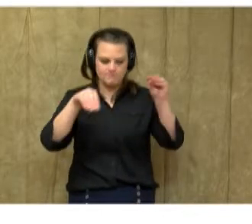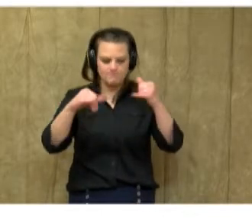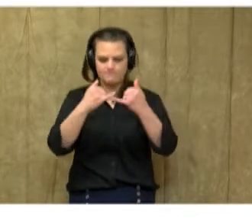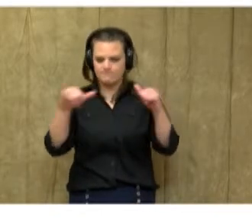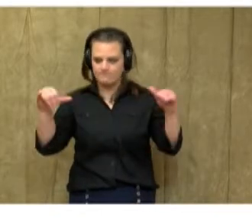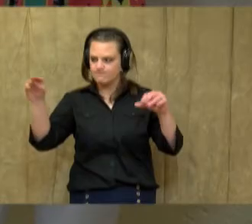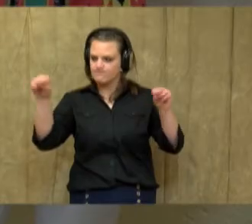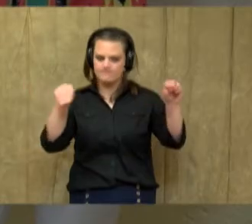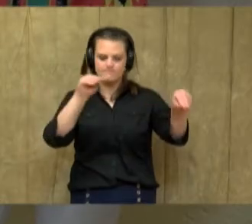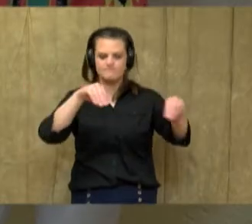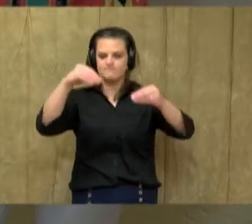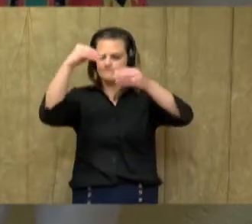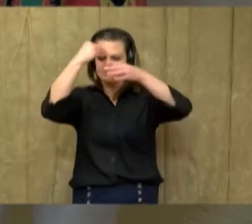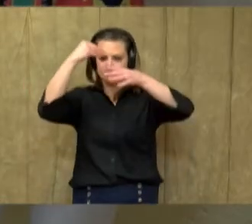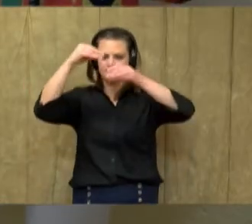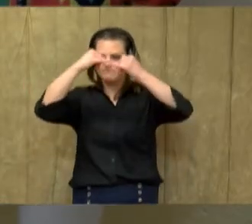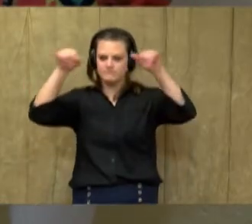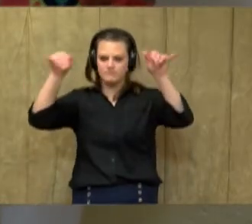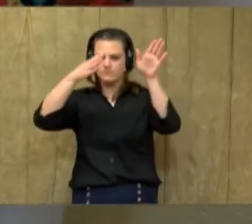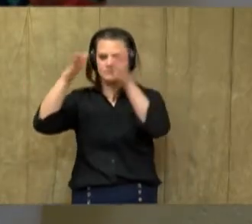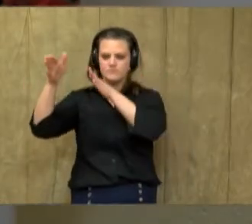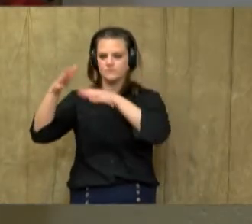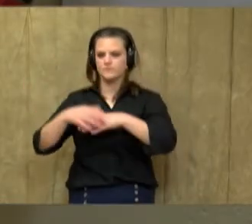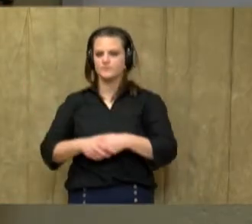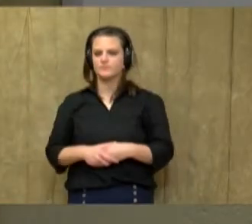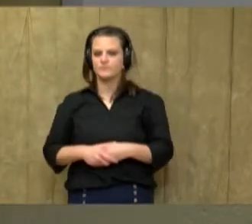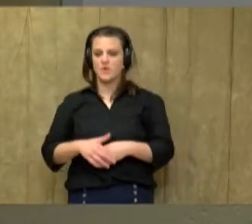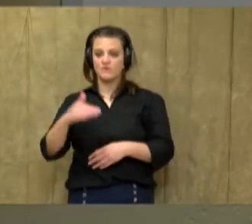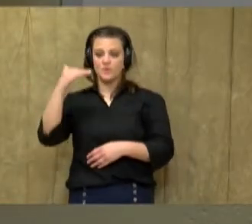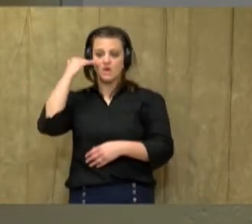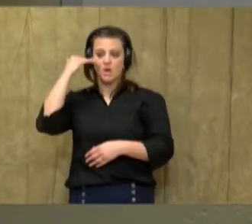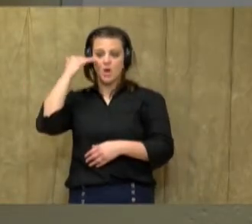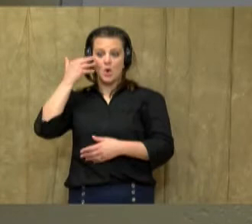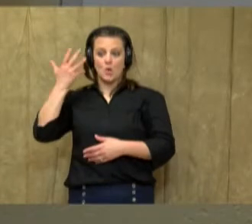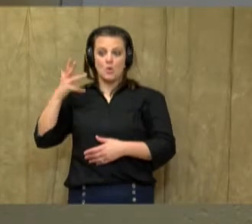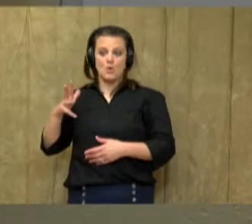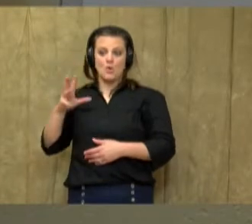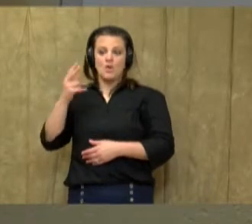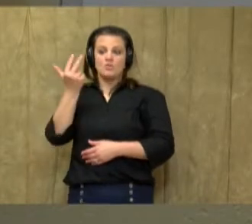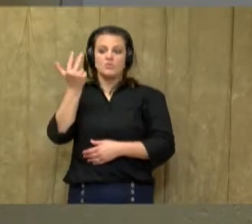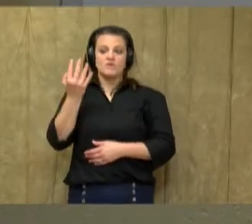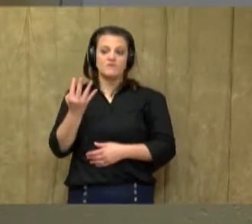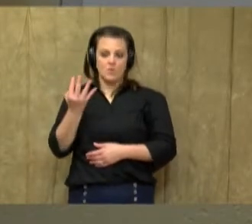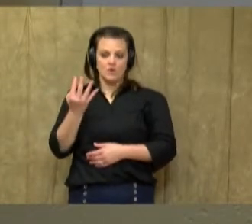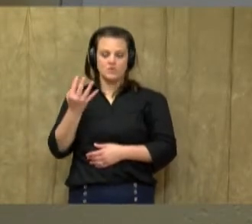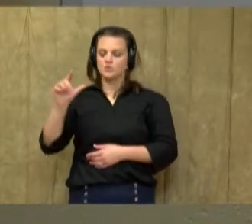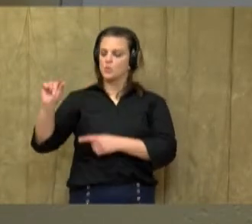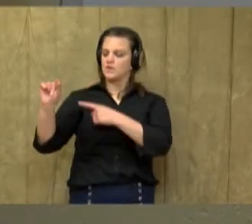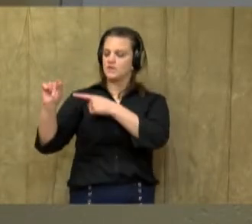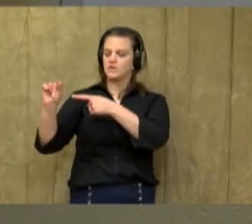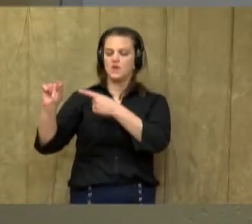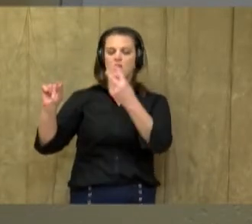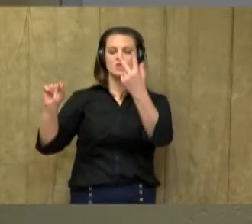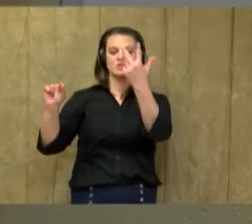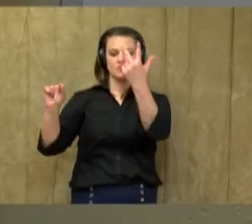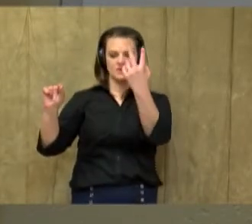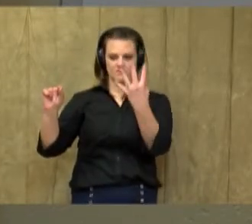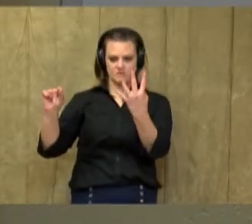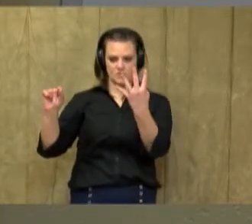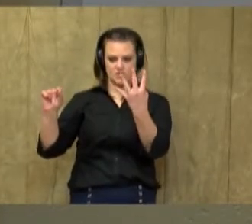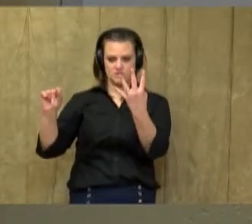number lines or in our head mentally. And if we know that 3/4 of 20 is 15